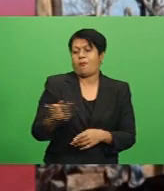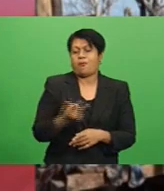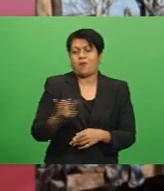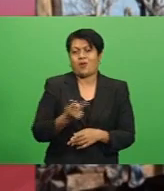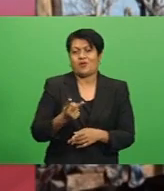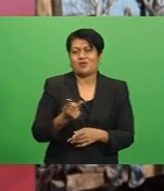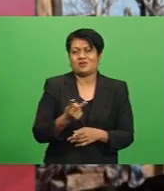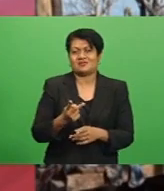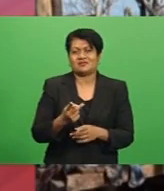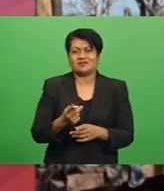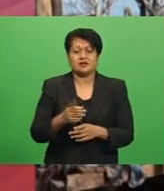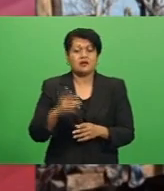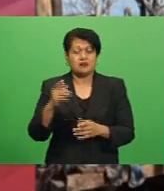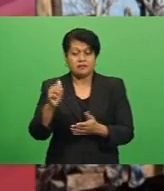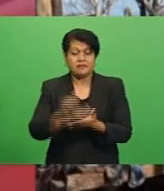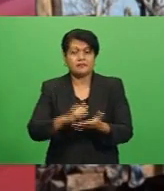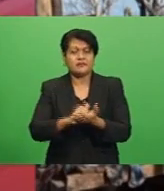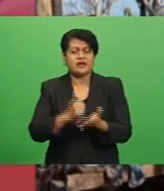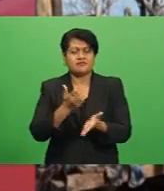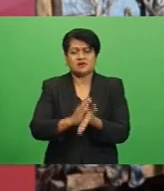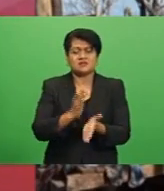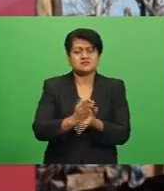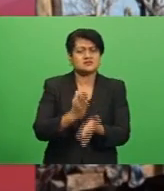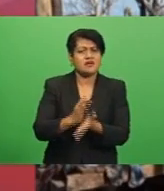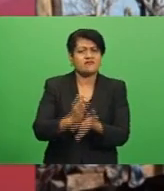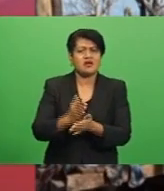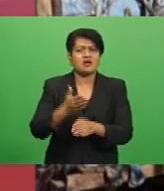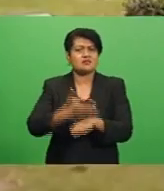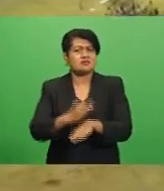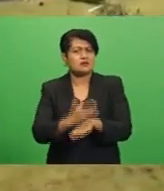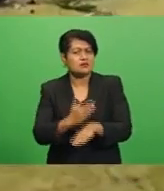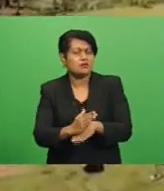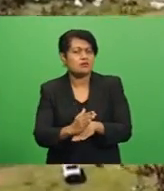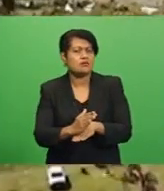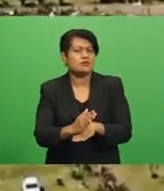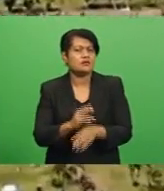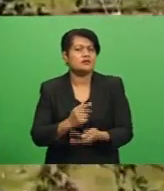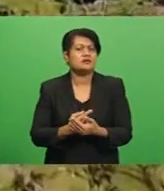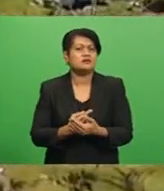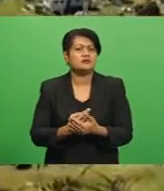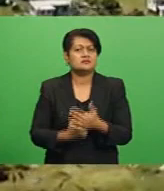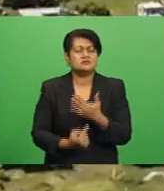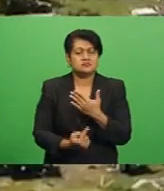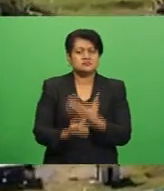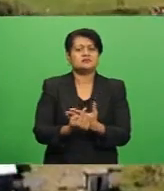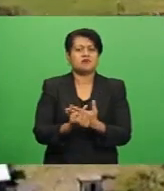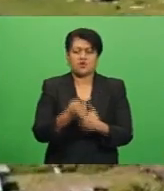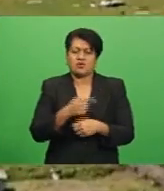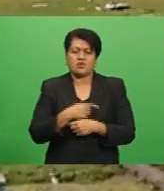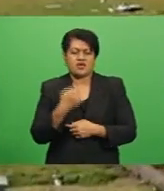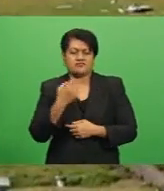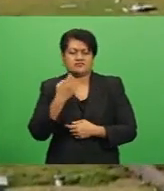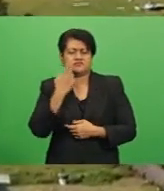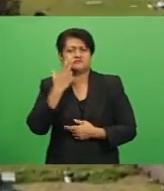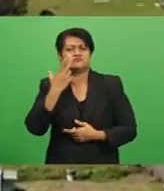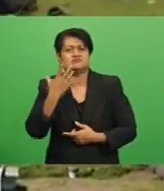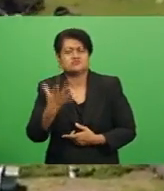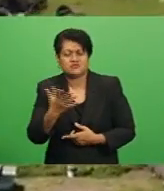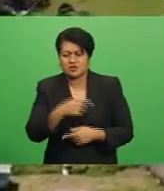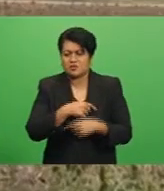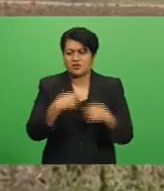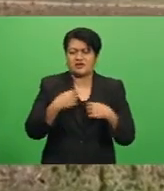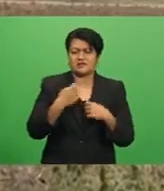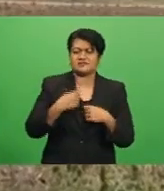for example, cassava and dalo from nearly everyone, whoever has it right now. We have put advertisements out, we have sent our teams